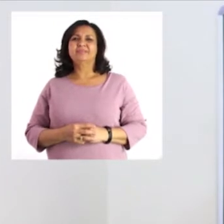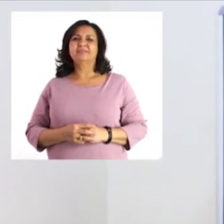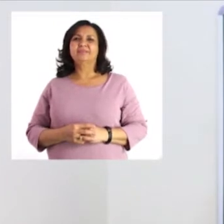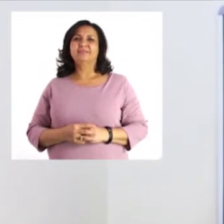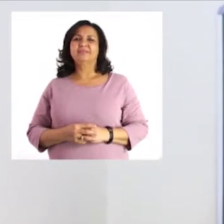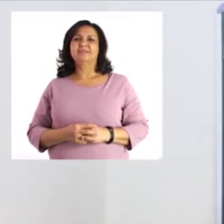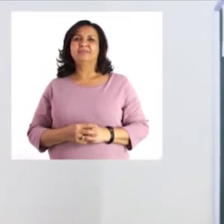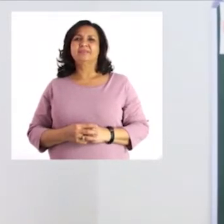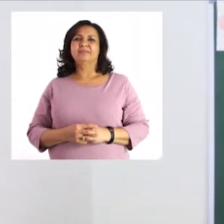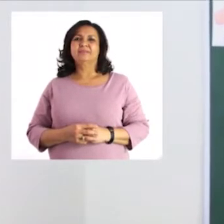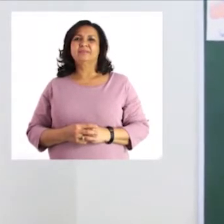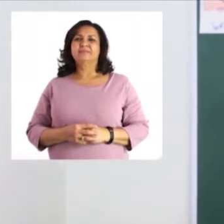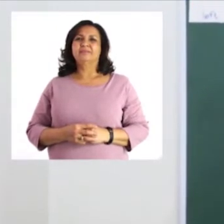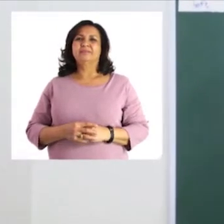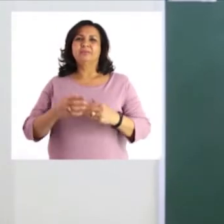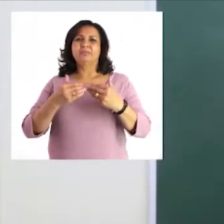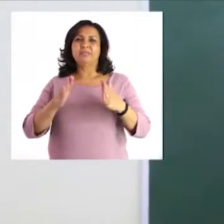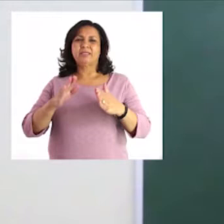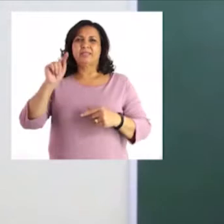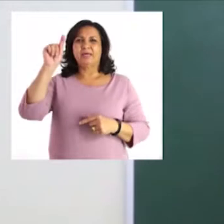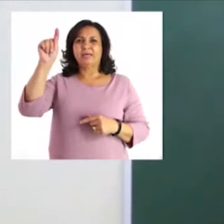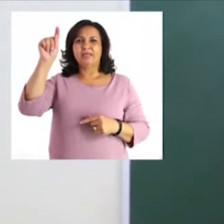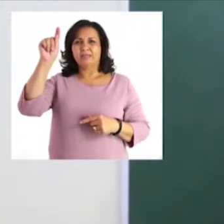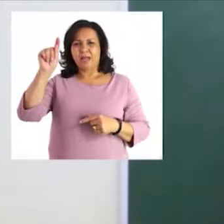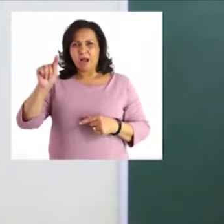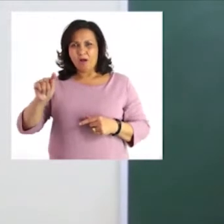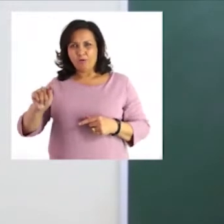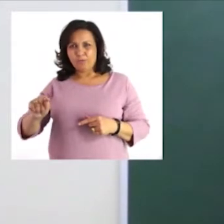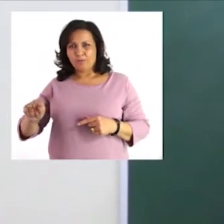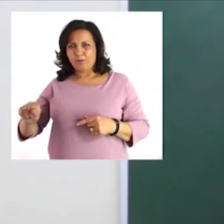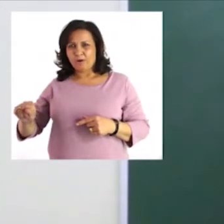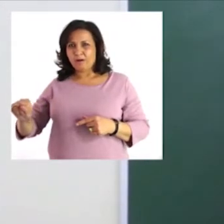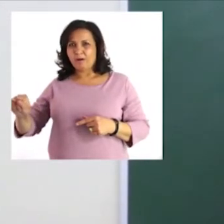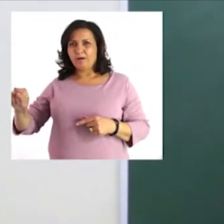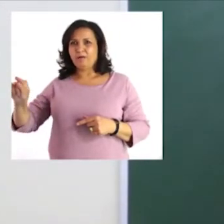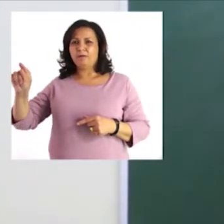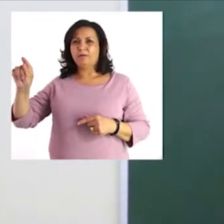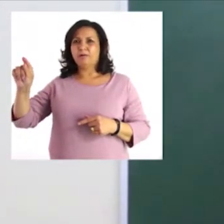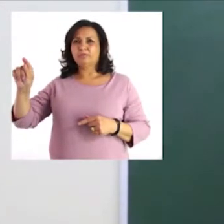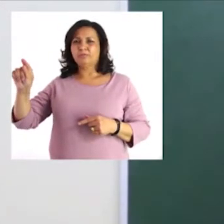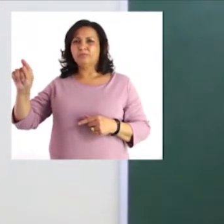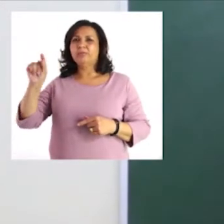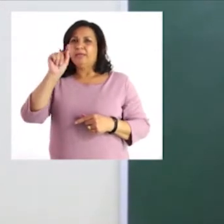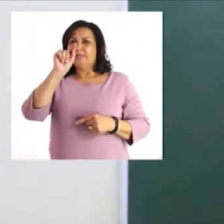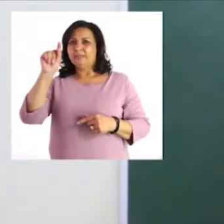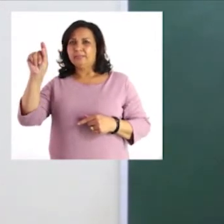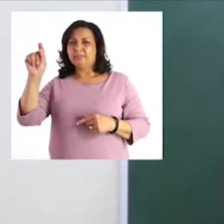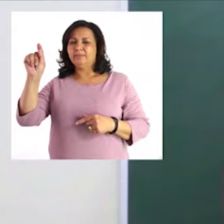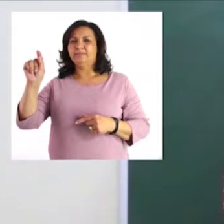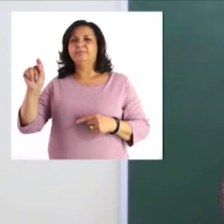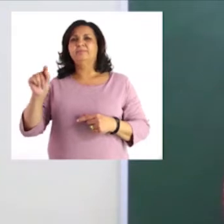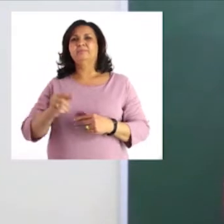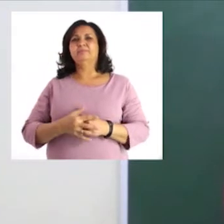letter T. We start at the top of the line, we go straight down, and just below the ground, we make a kick, a